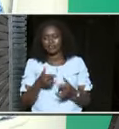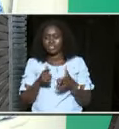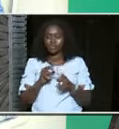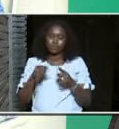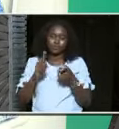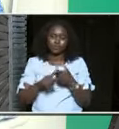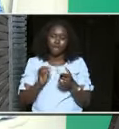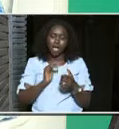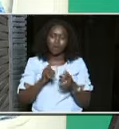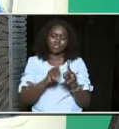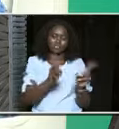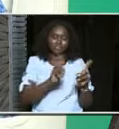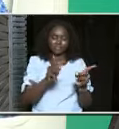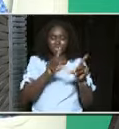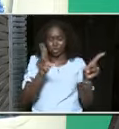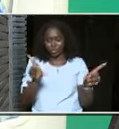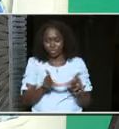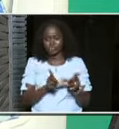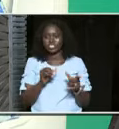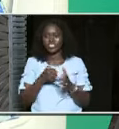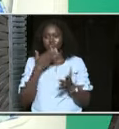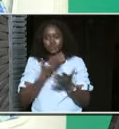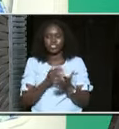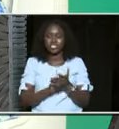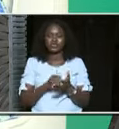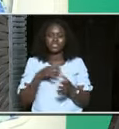it's really important that we get all the six sites in.